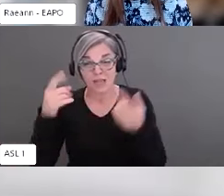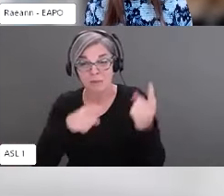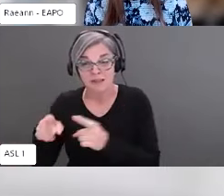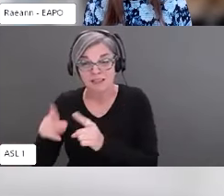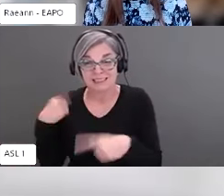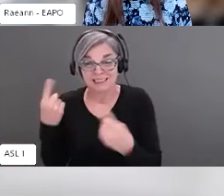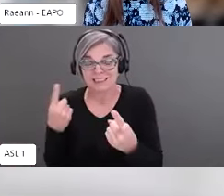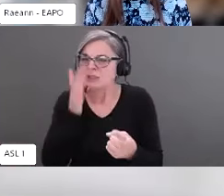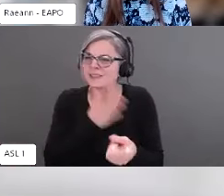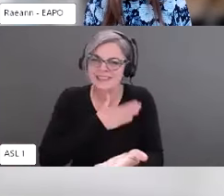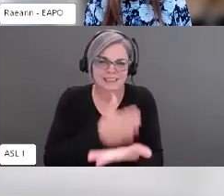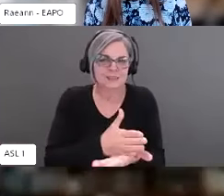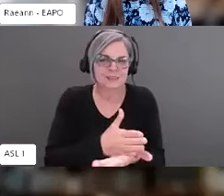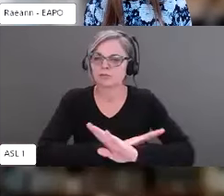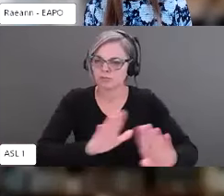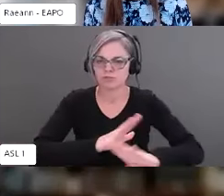Mosqueda.